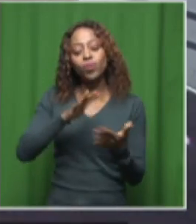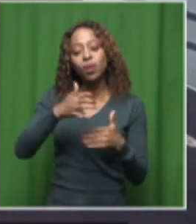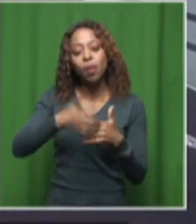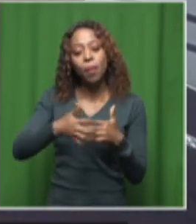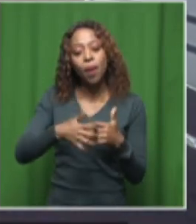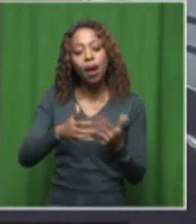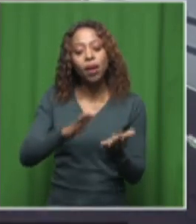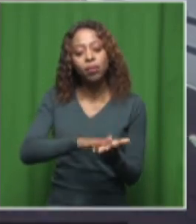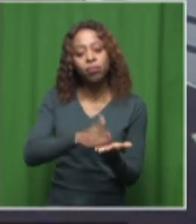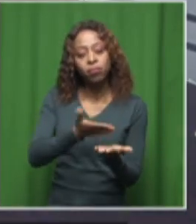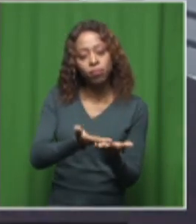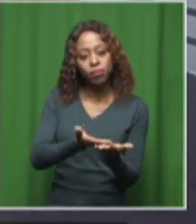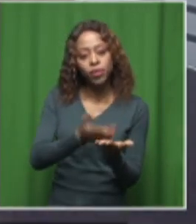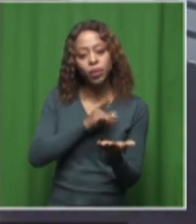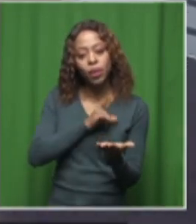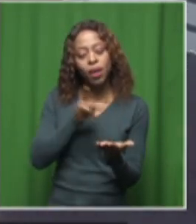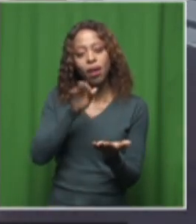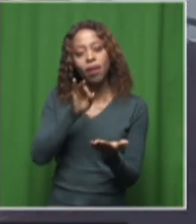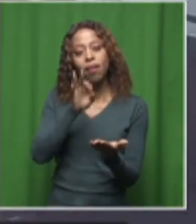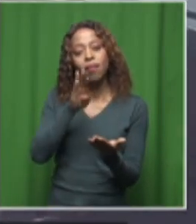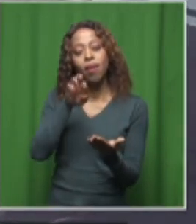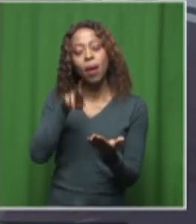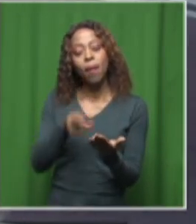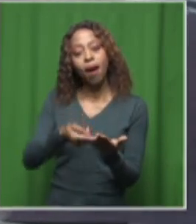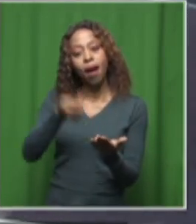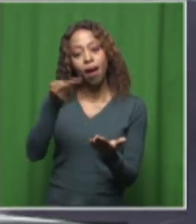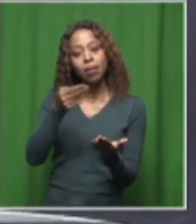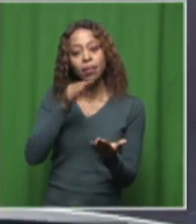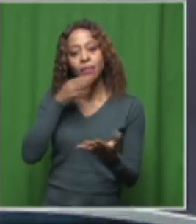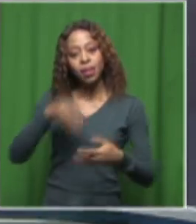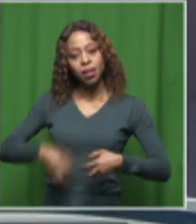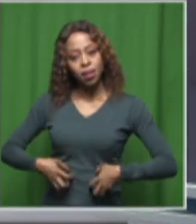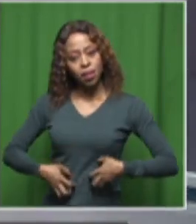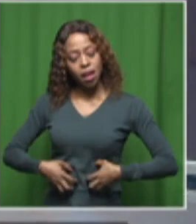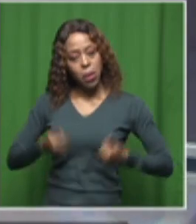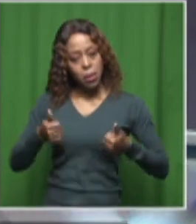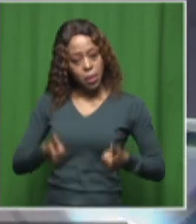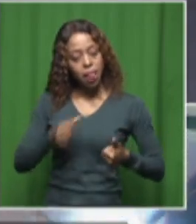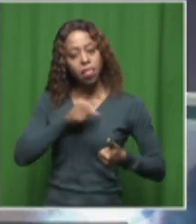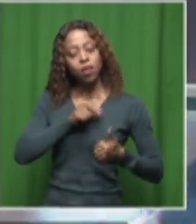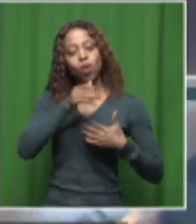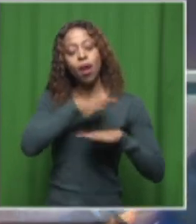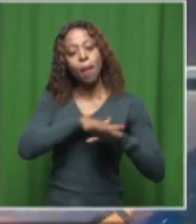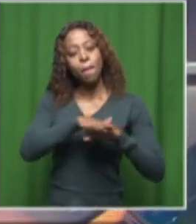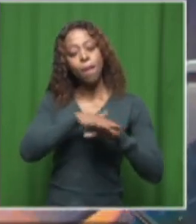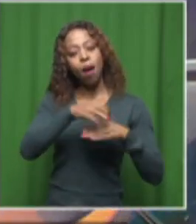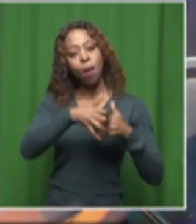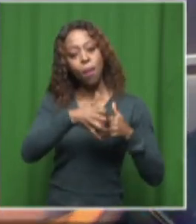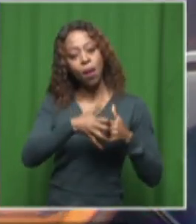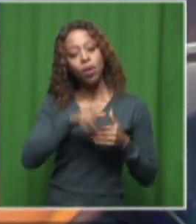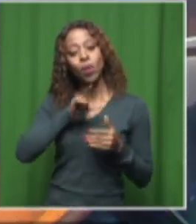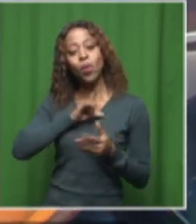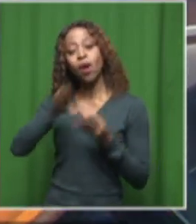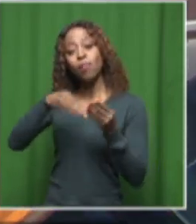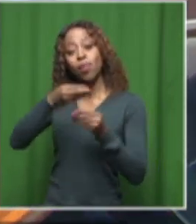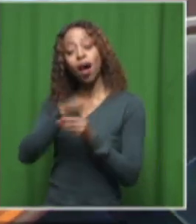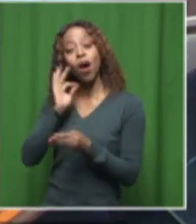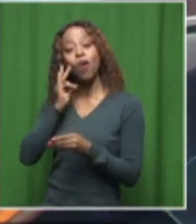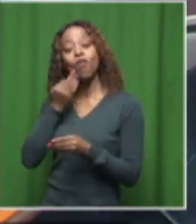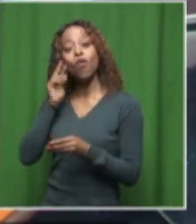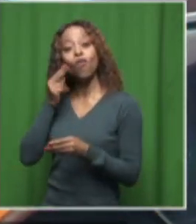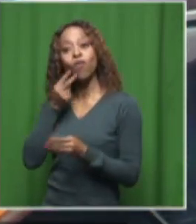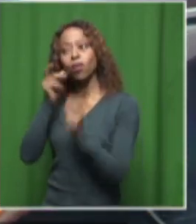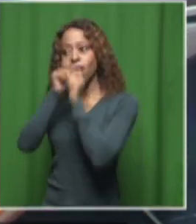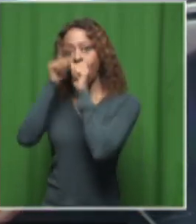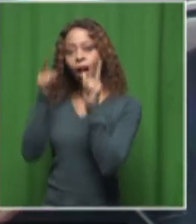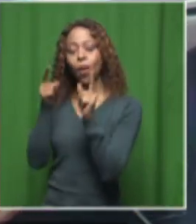bread. It's brown bread because it's high in fiber, and fiber is good for your time. So that's why we're using brown bread. Yes. Why do I pack fruits and vegetables? They